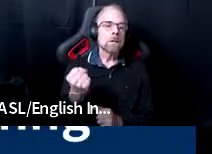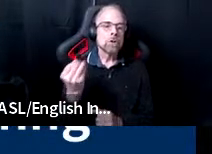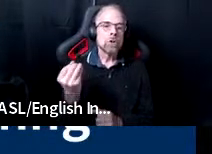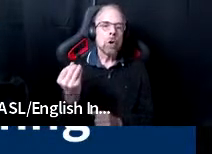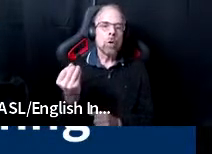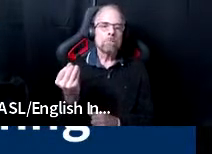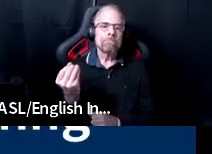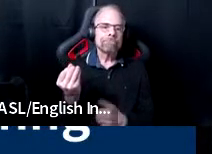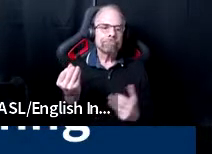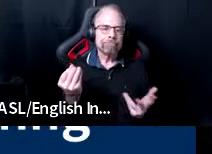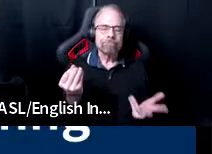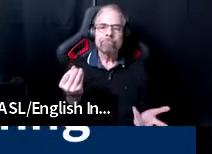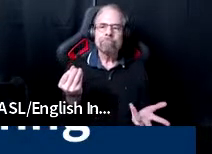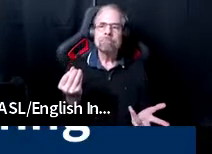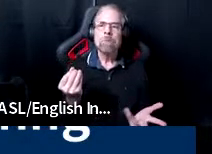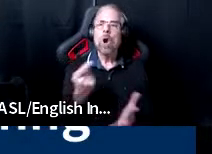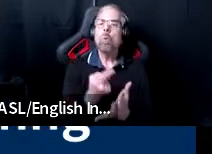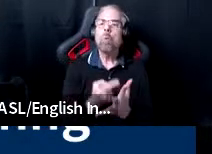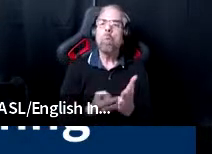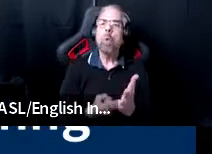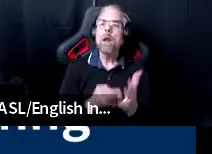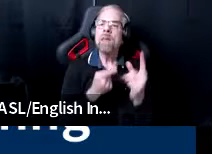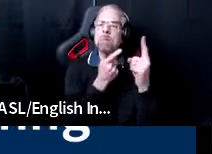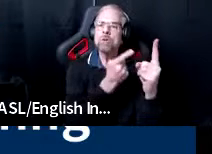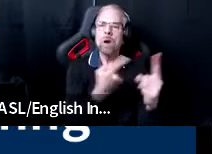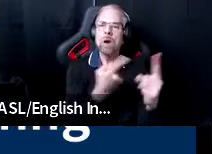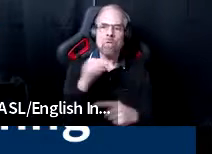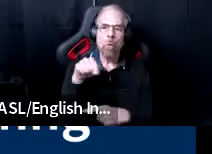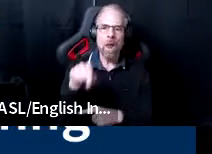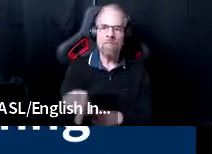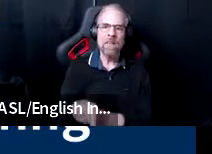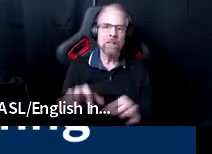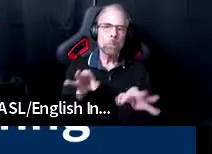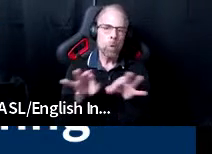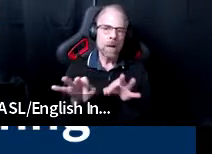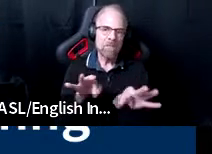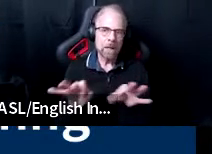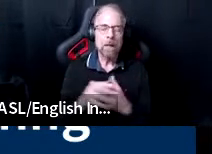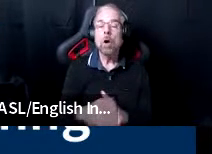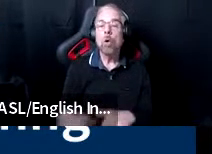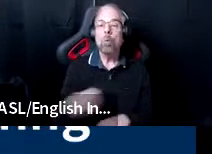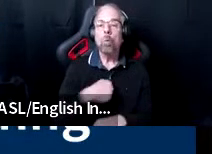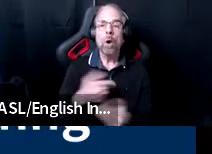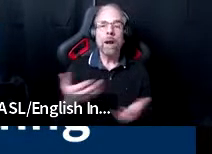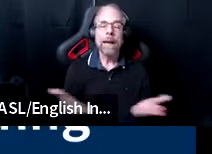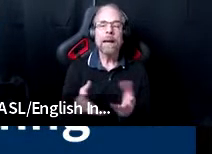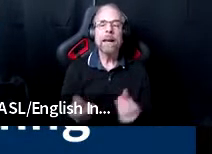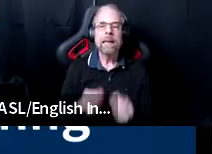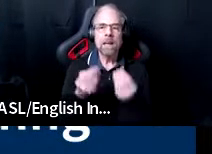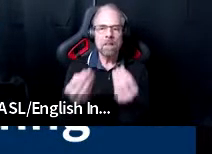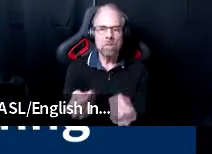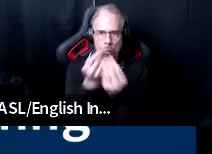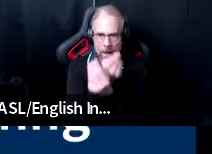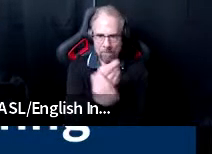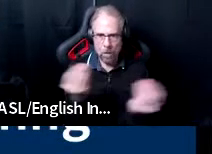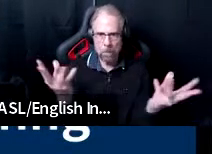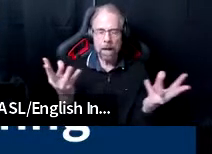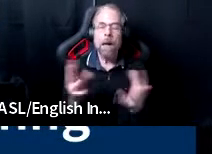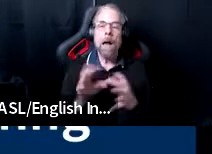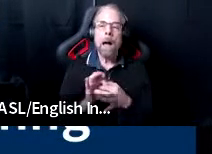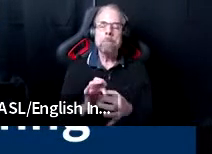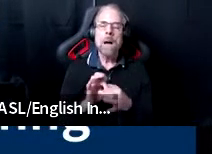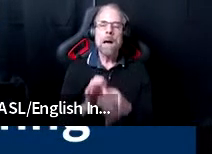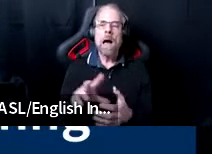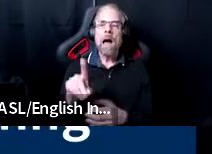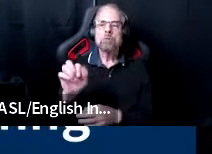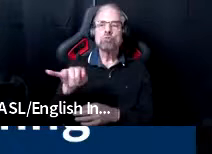are the objectives for this briefing? So we are here to provide information to you about the draft